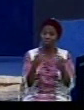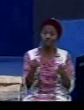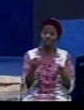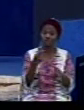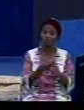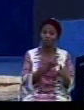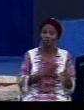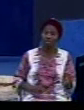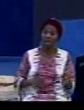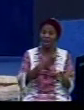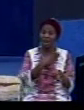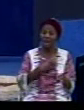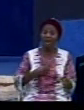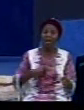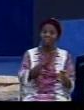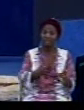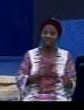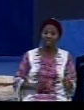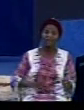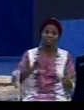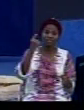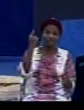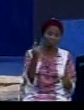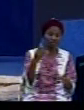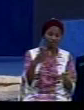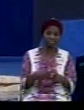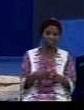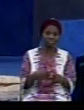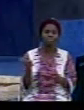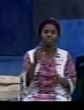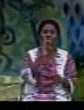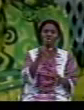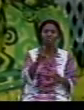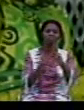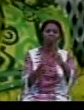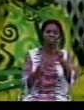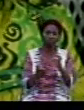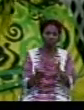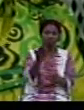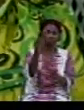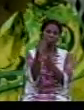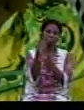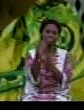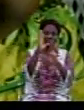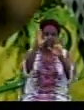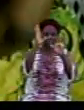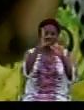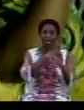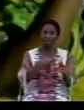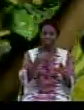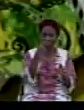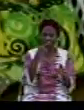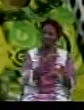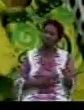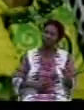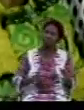and Christ alone. Where are you? Raise up that hand and say, Lord, here I am.